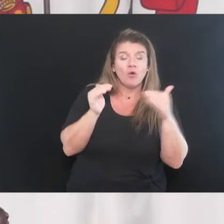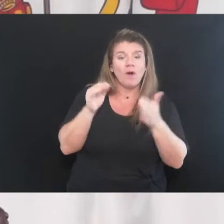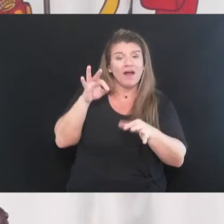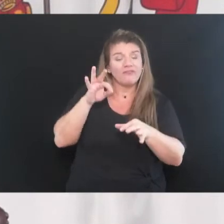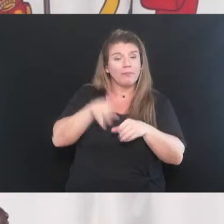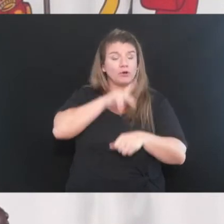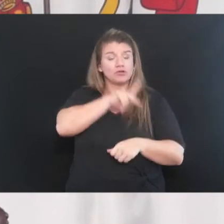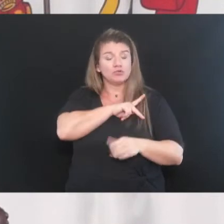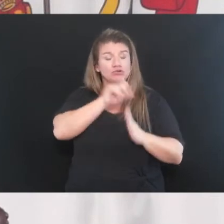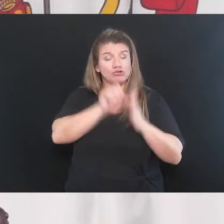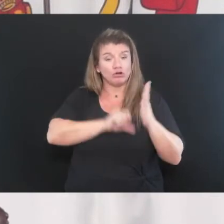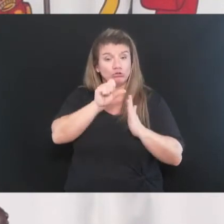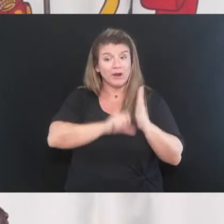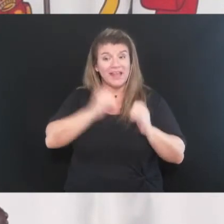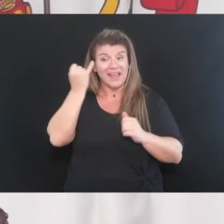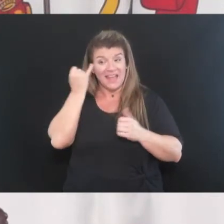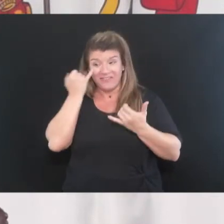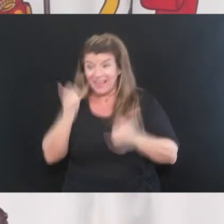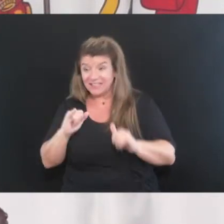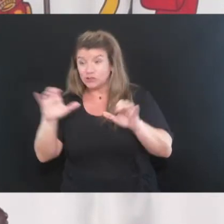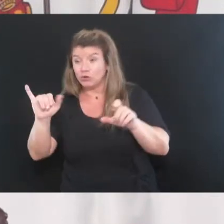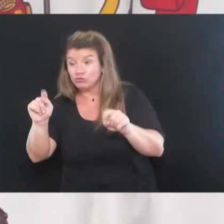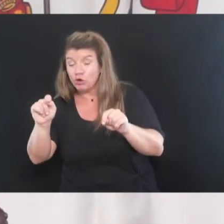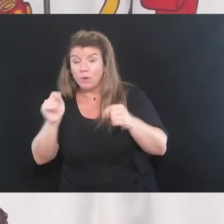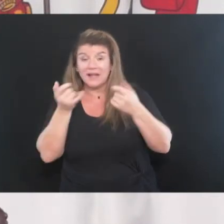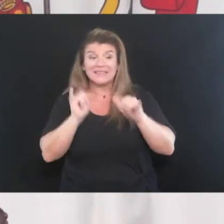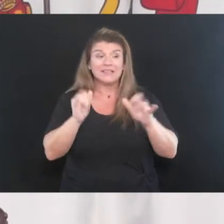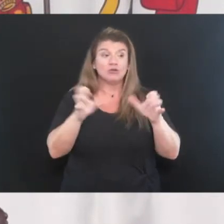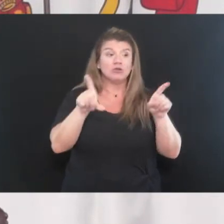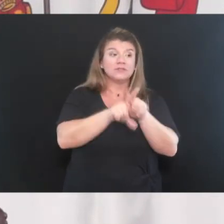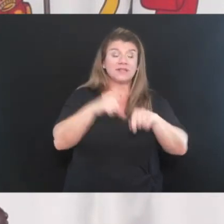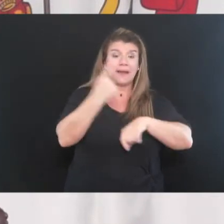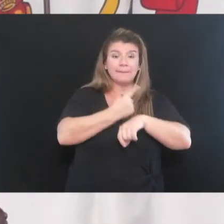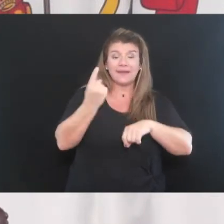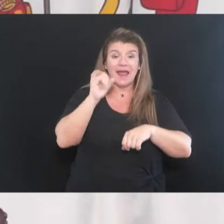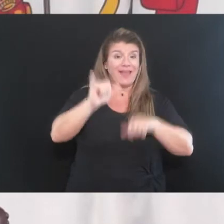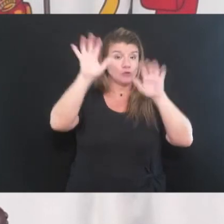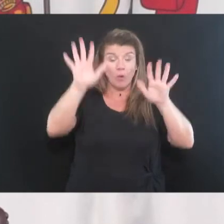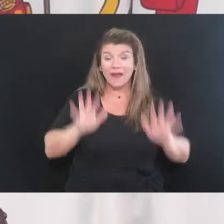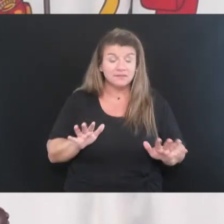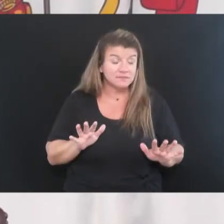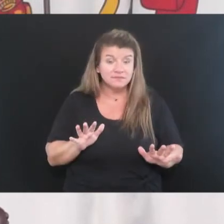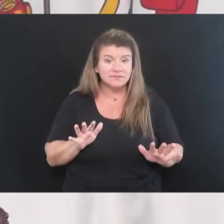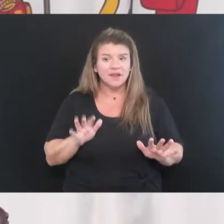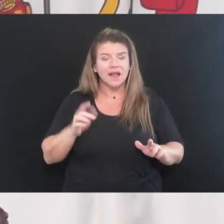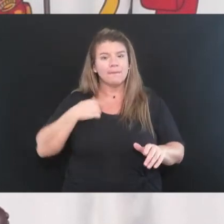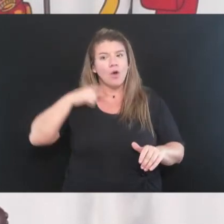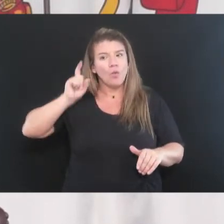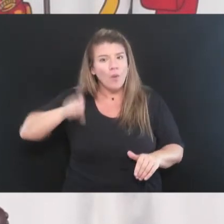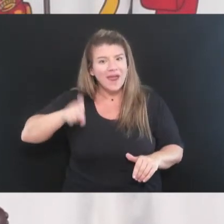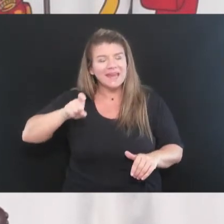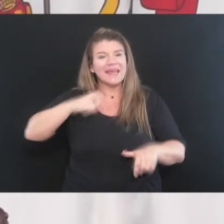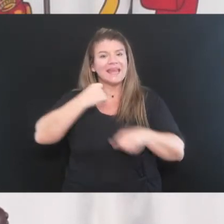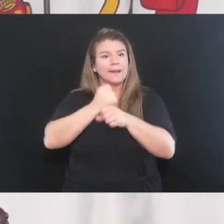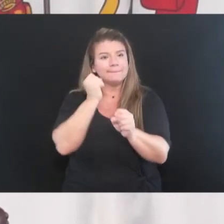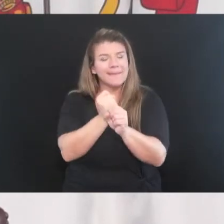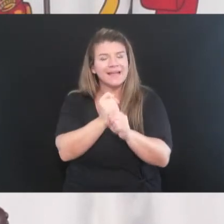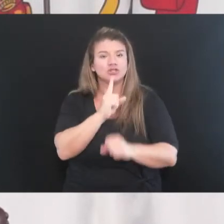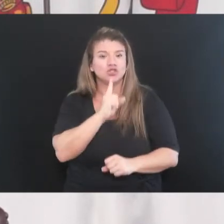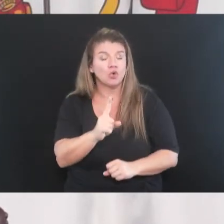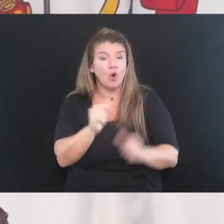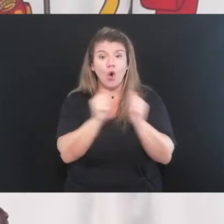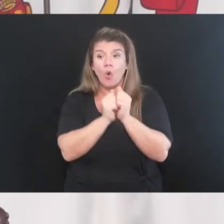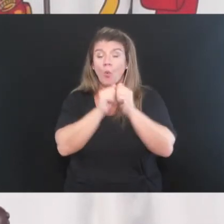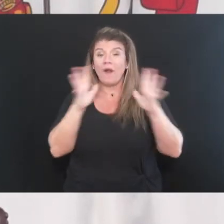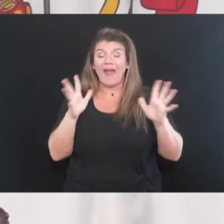care. If they can still do it or they can still do their same-day stuff, that's great. But we need to absolutely make sure, without